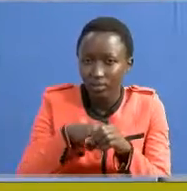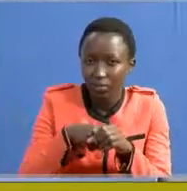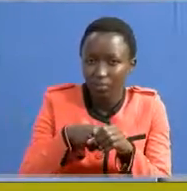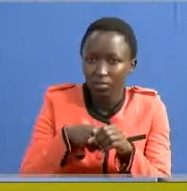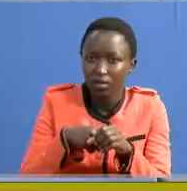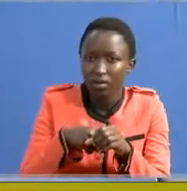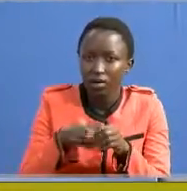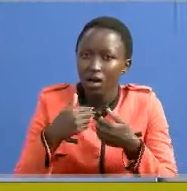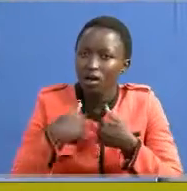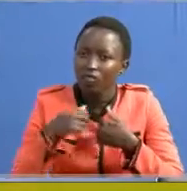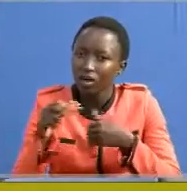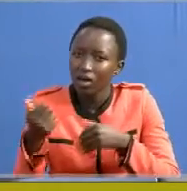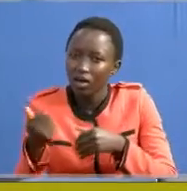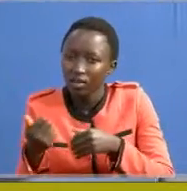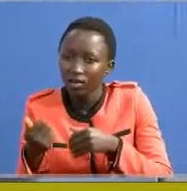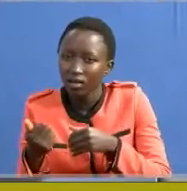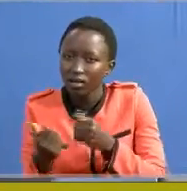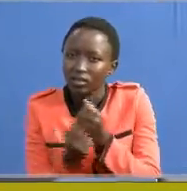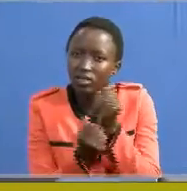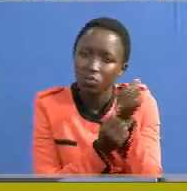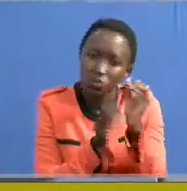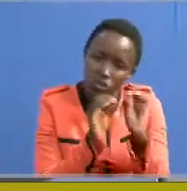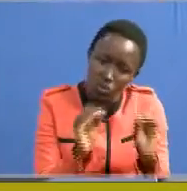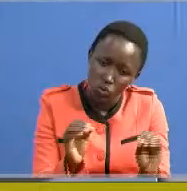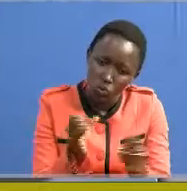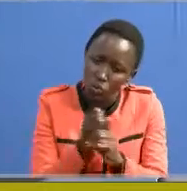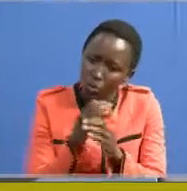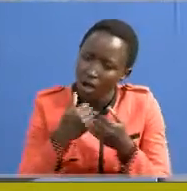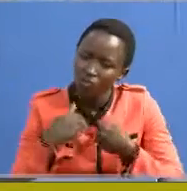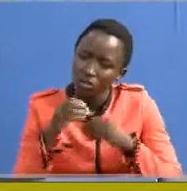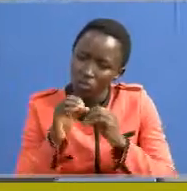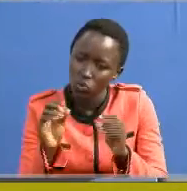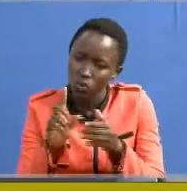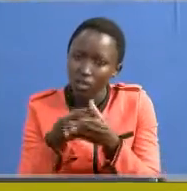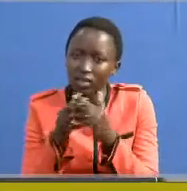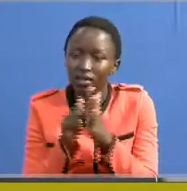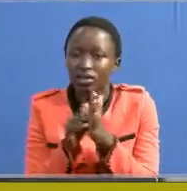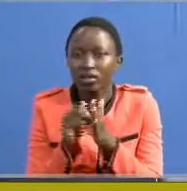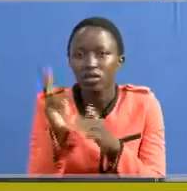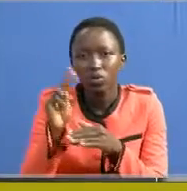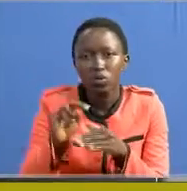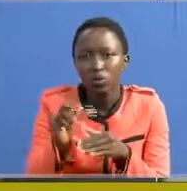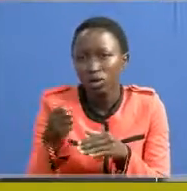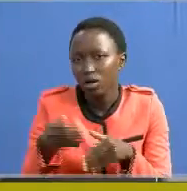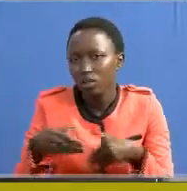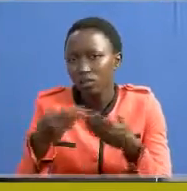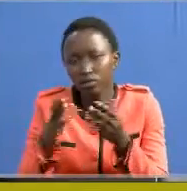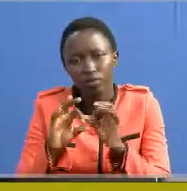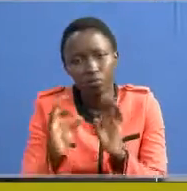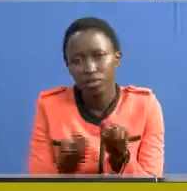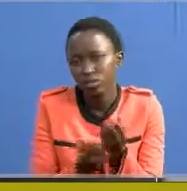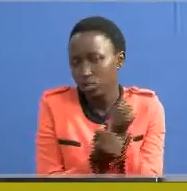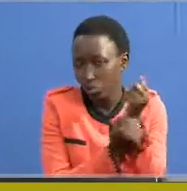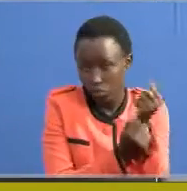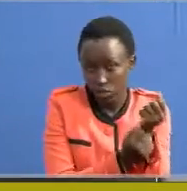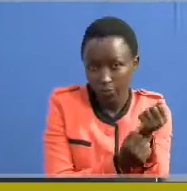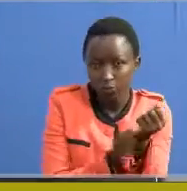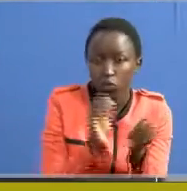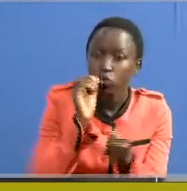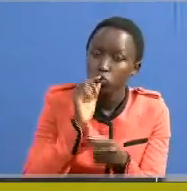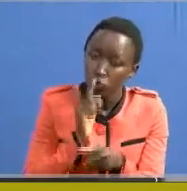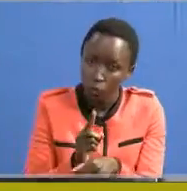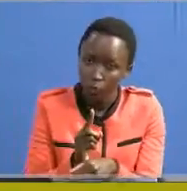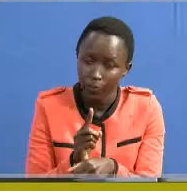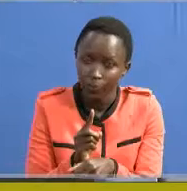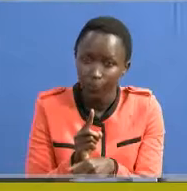when these guys have no other hustle, mm-hmm. and their career has ended, then they have no way of providing for their family, okay? Mm-hmm.